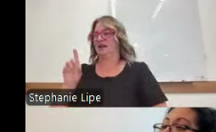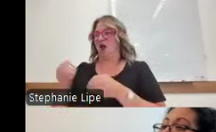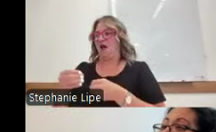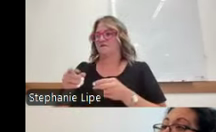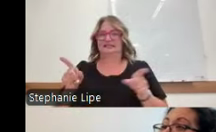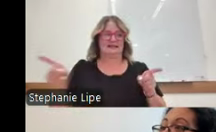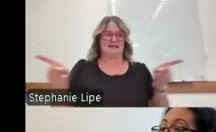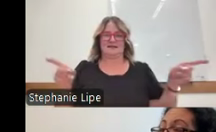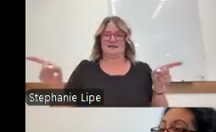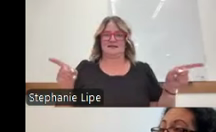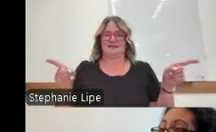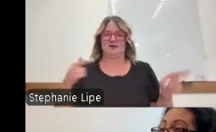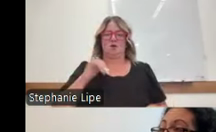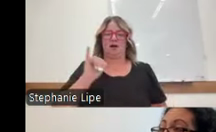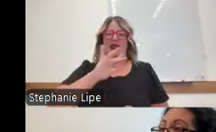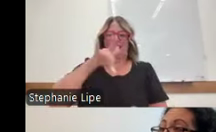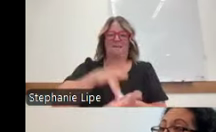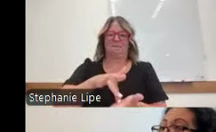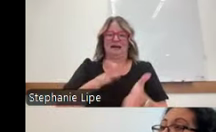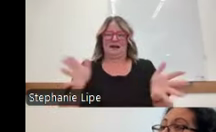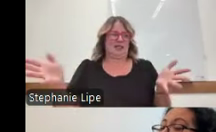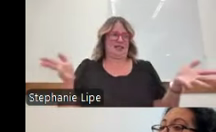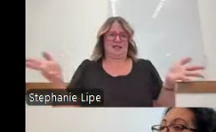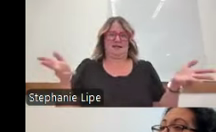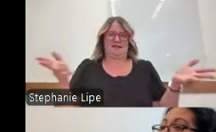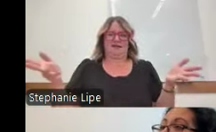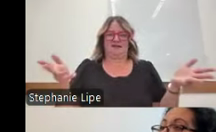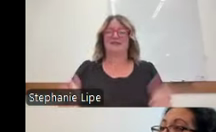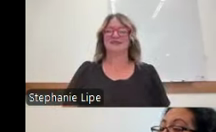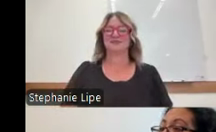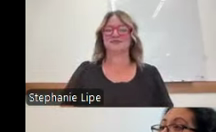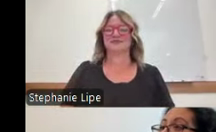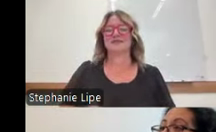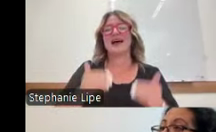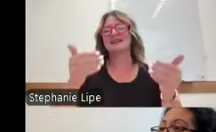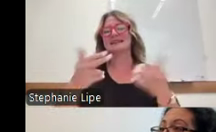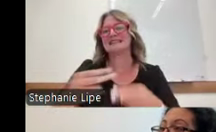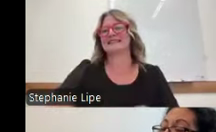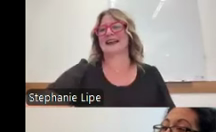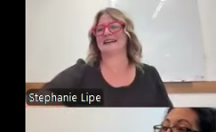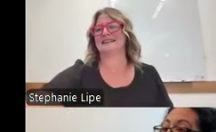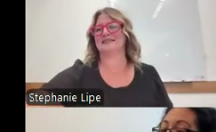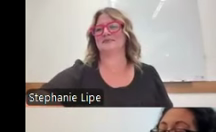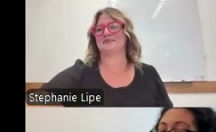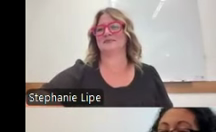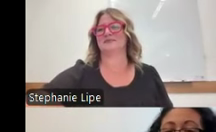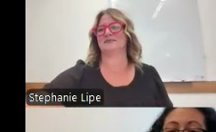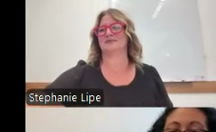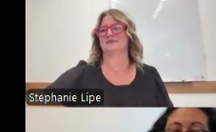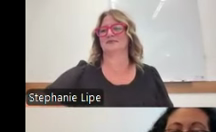we are working with the field offices. We are kind of like the middle means to both worlds. Next slide,